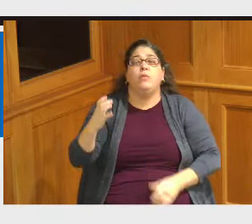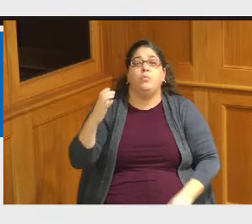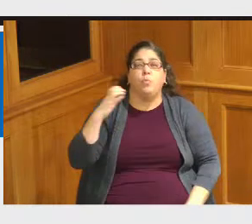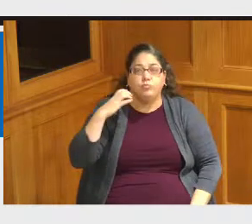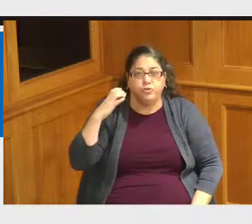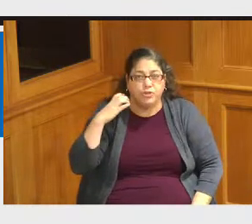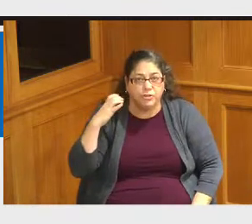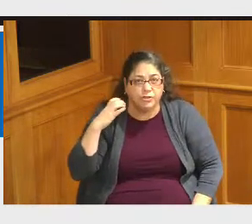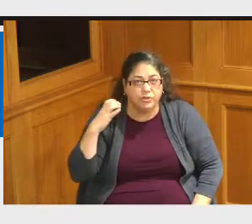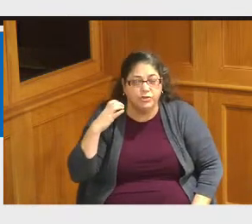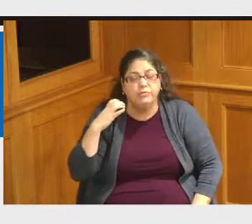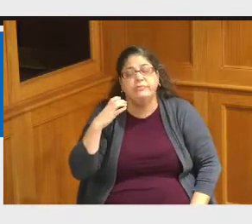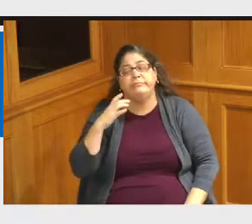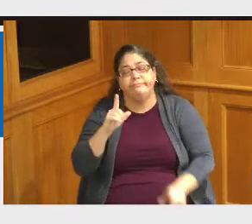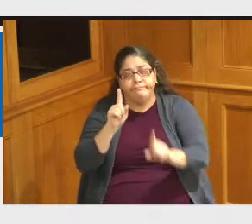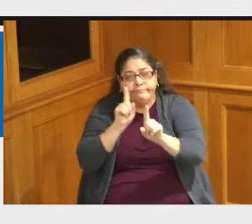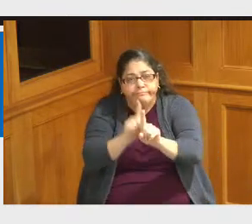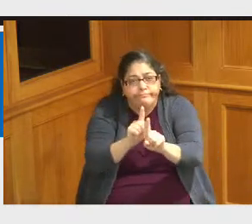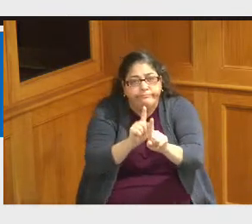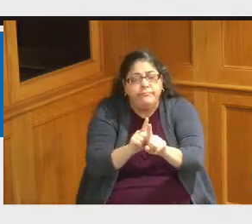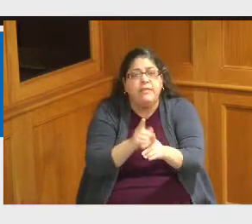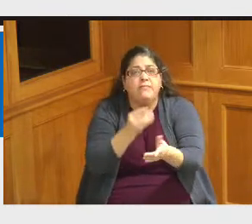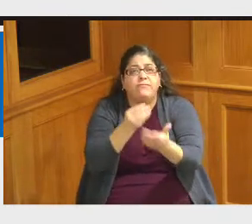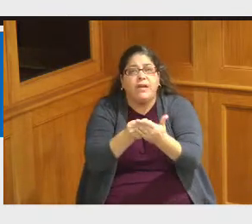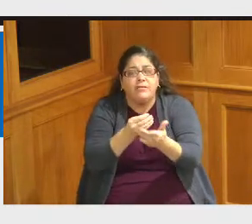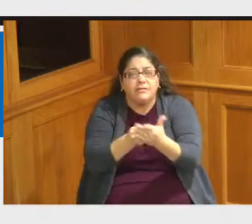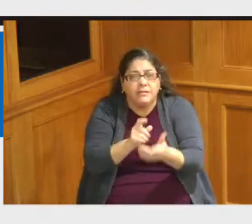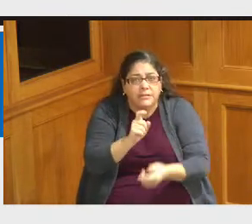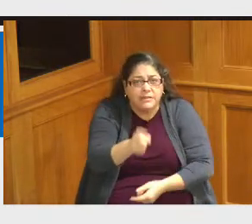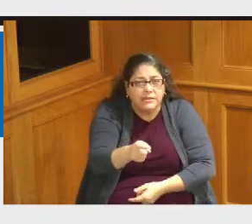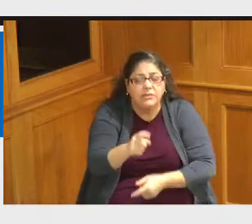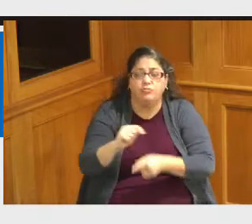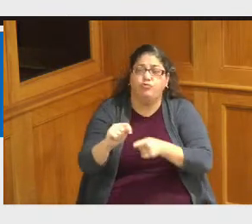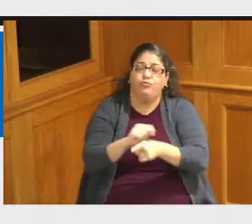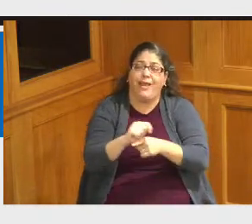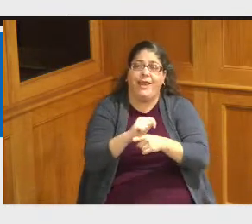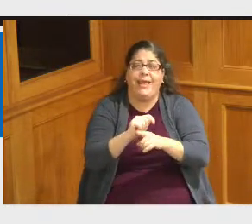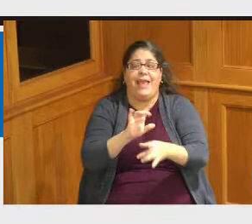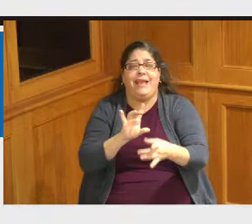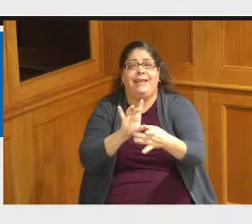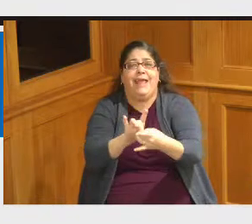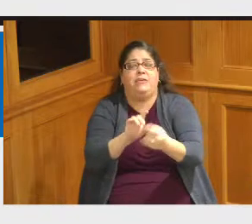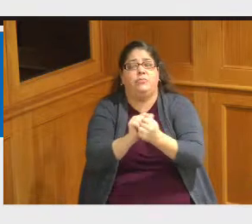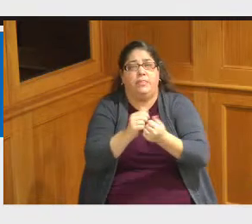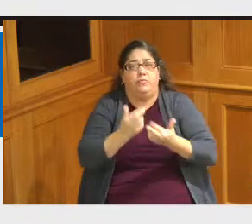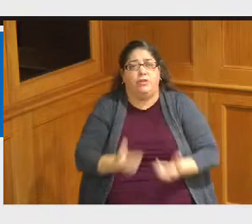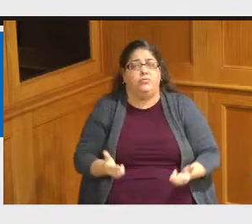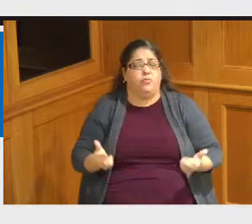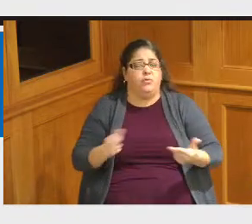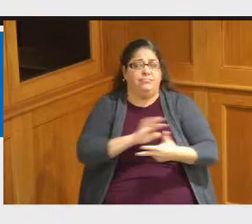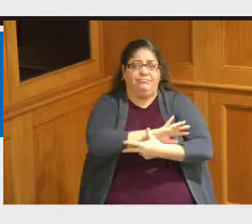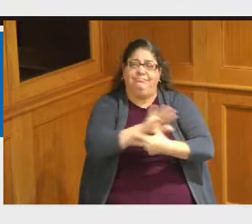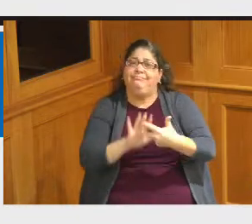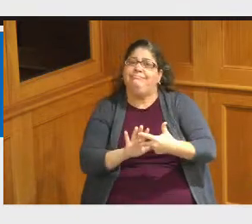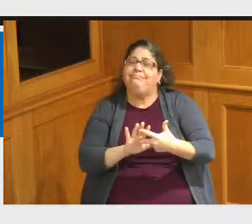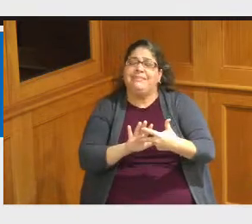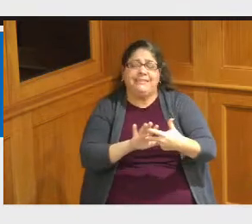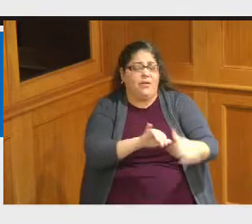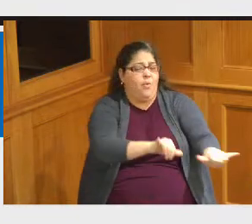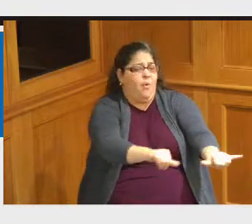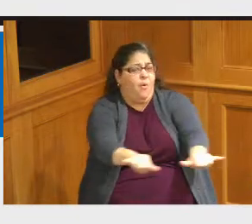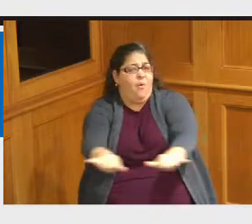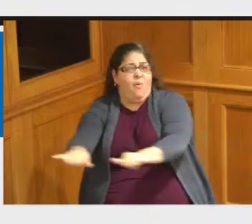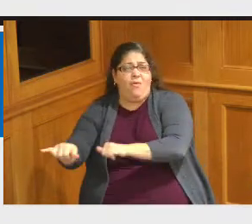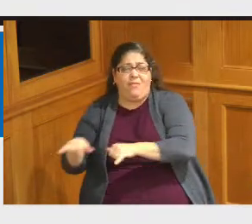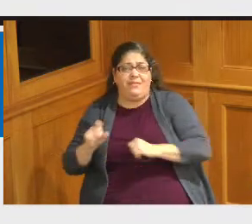coaching, funding, training, and connection to resources. That's common across all